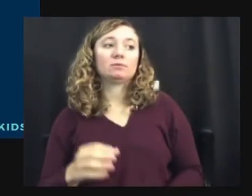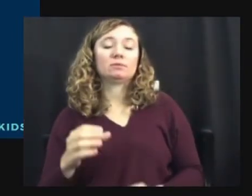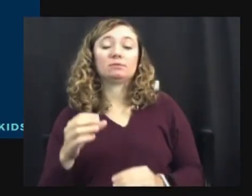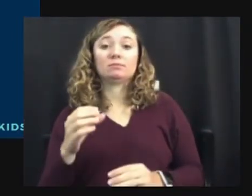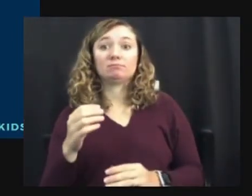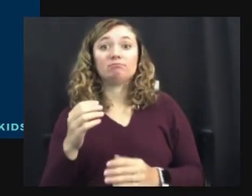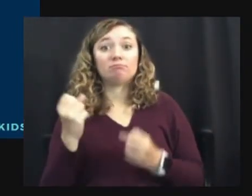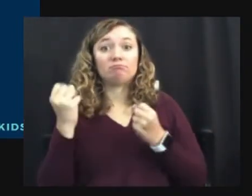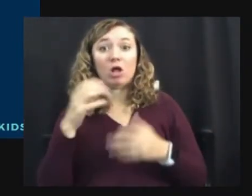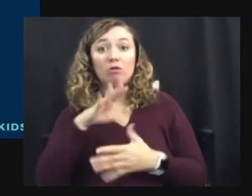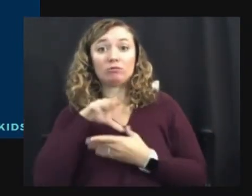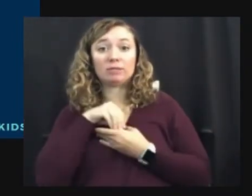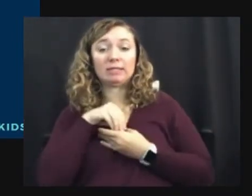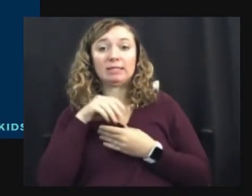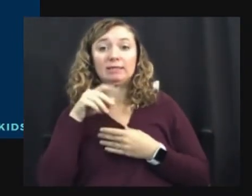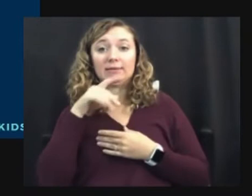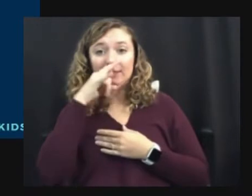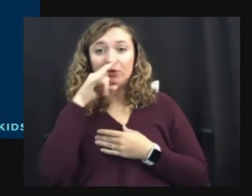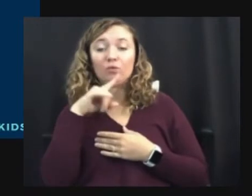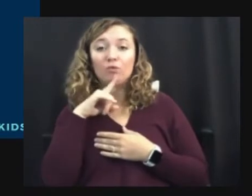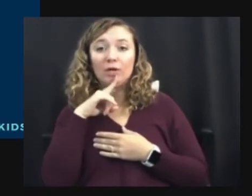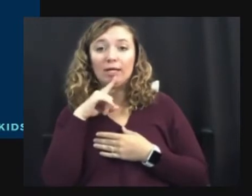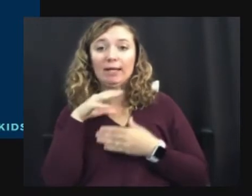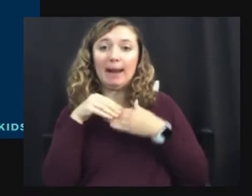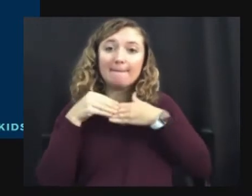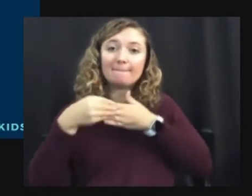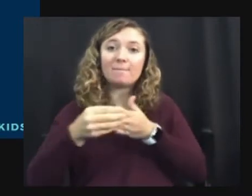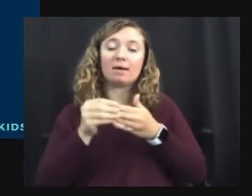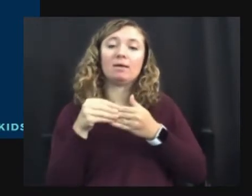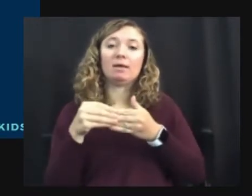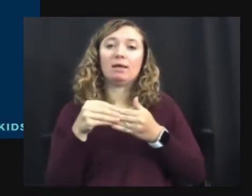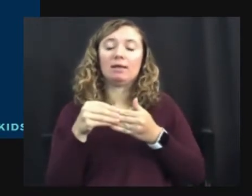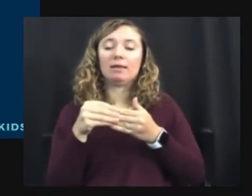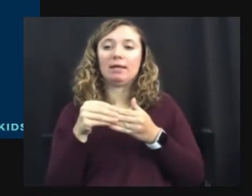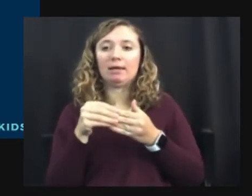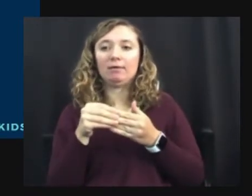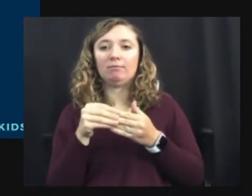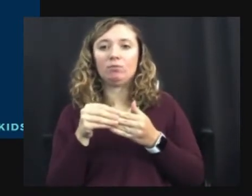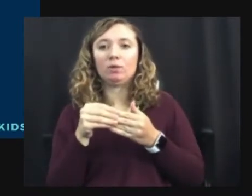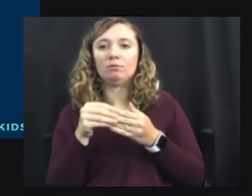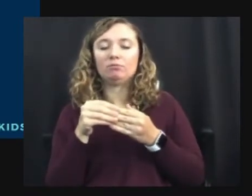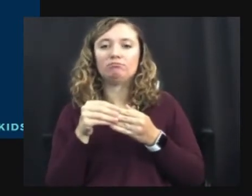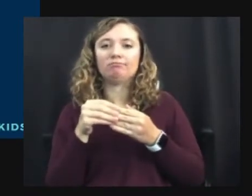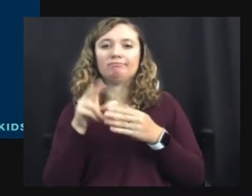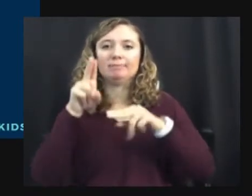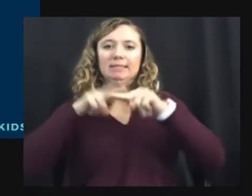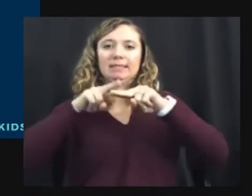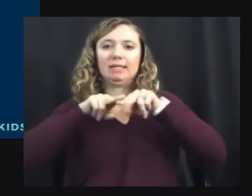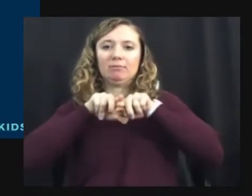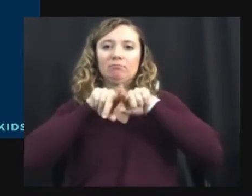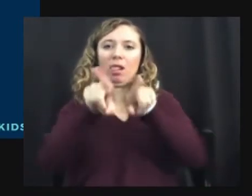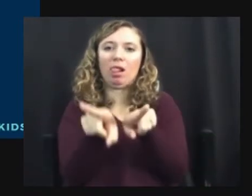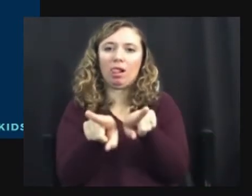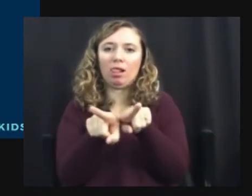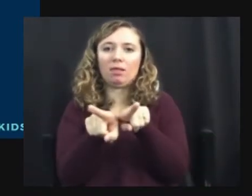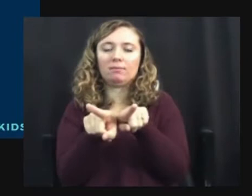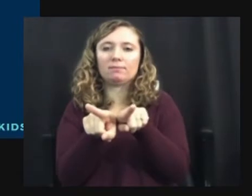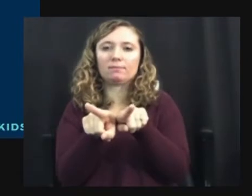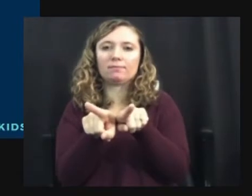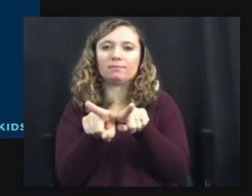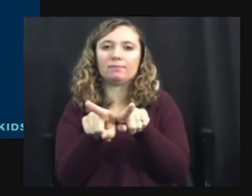their legs, like they sit flat on the floor with their legs out to the side, kind of making the shape of a